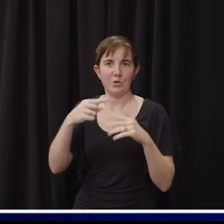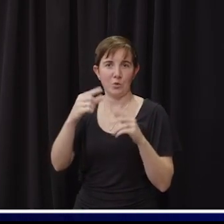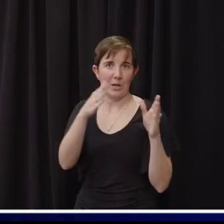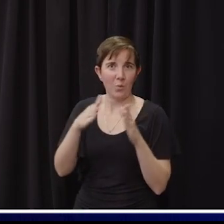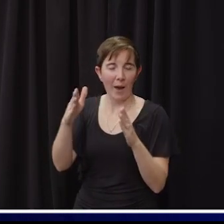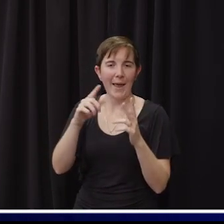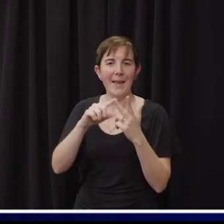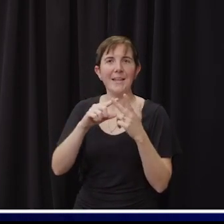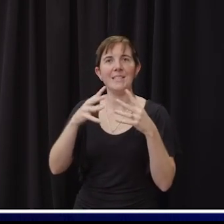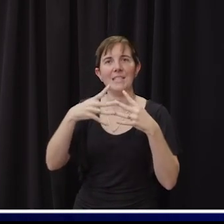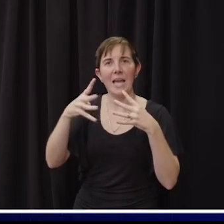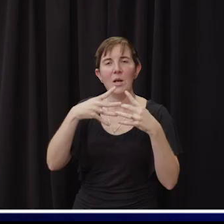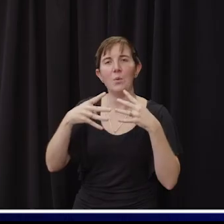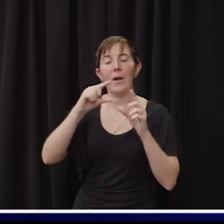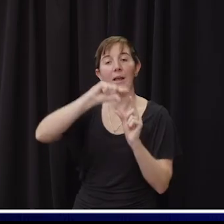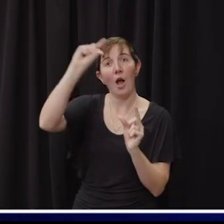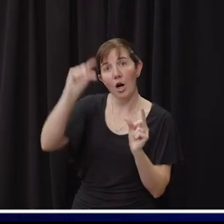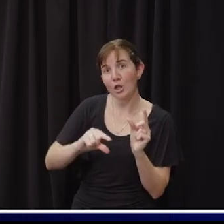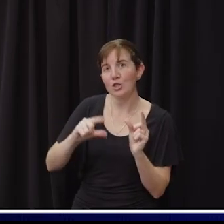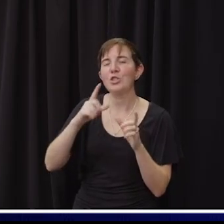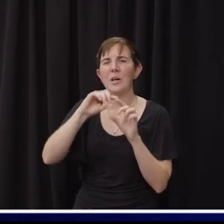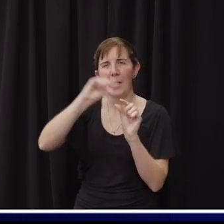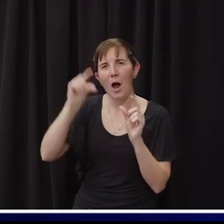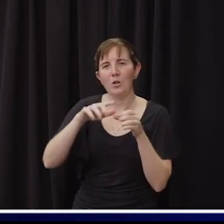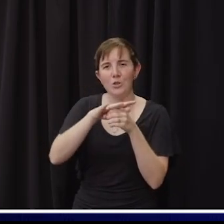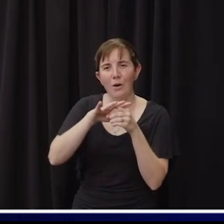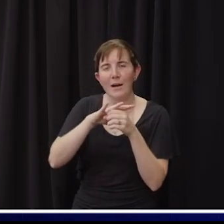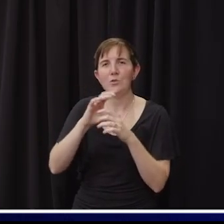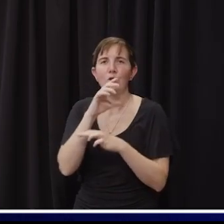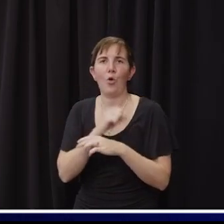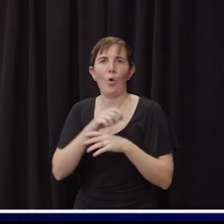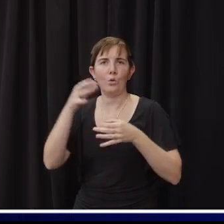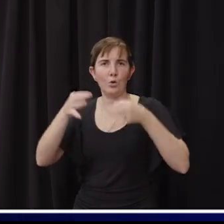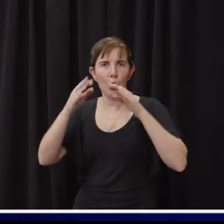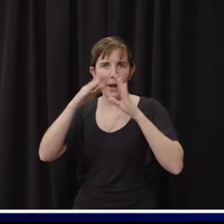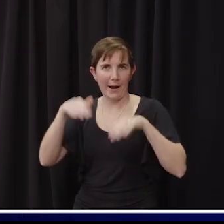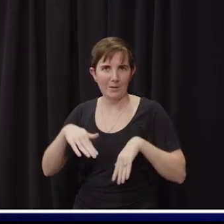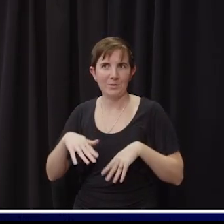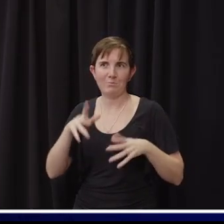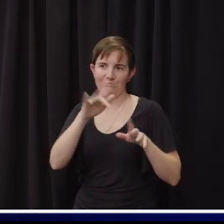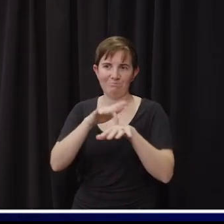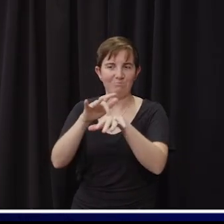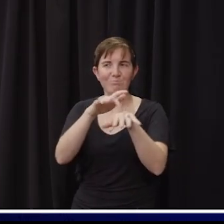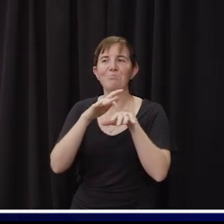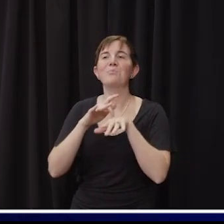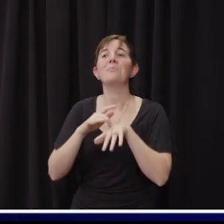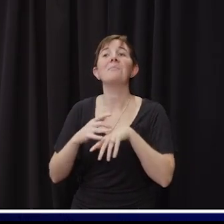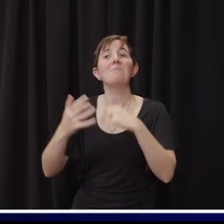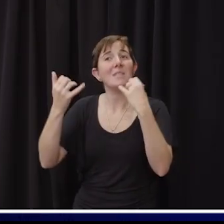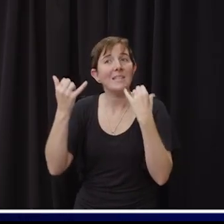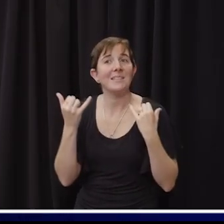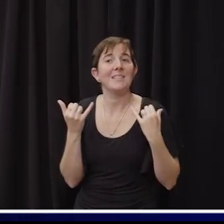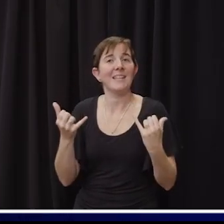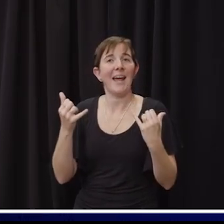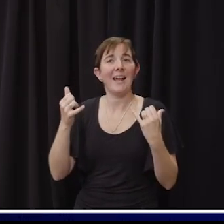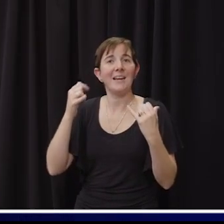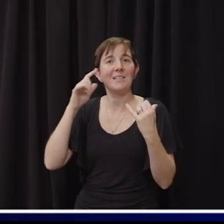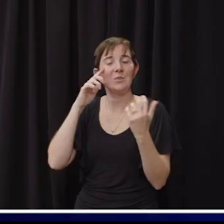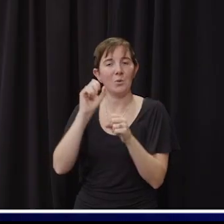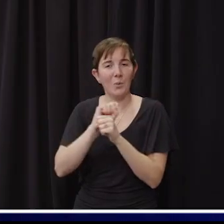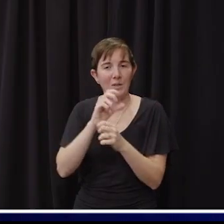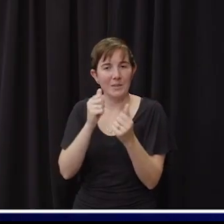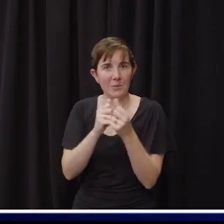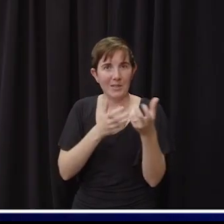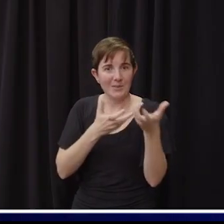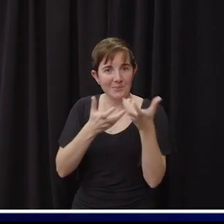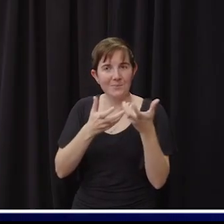Park Foundation on the Arch Grounds, and at the old courthouse. And today, we're working with St.